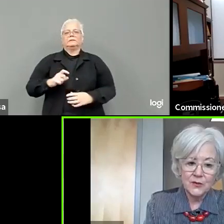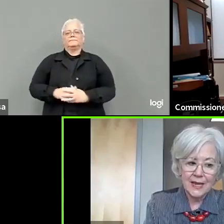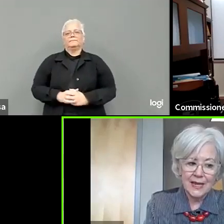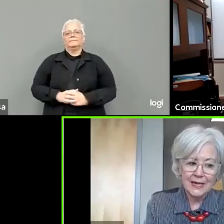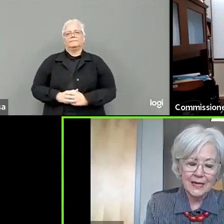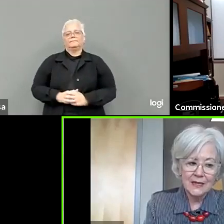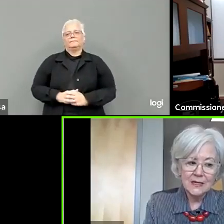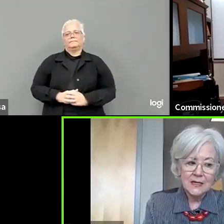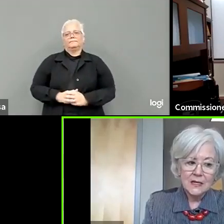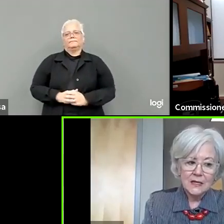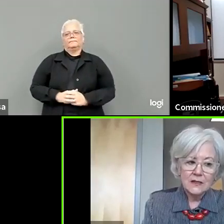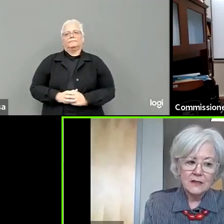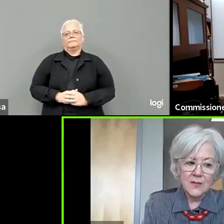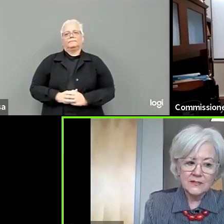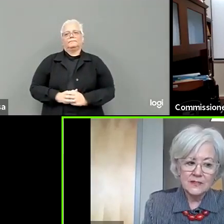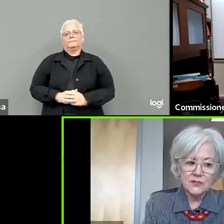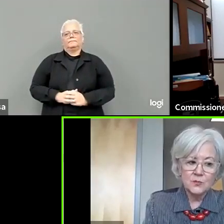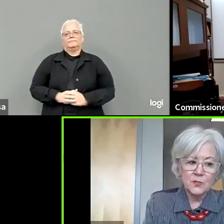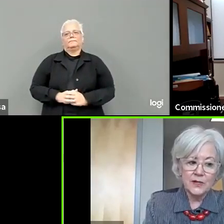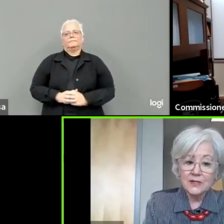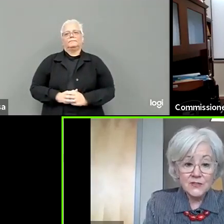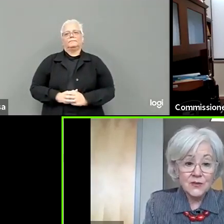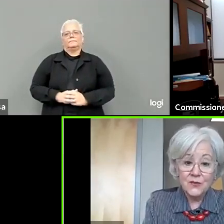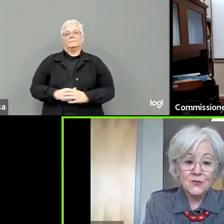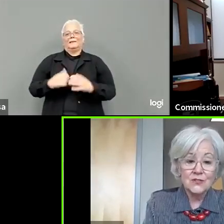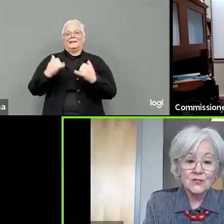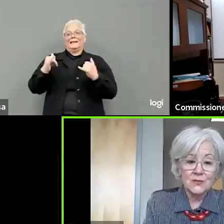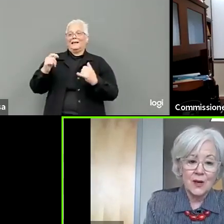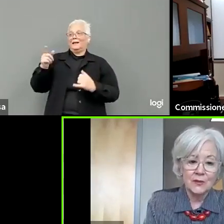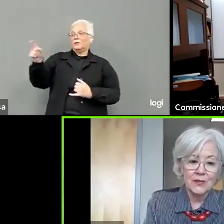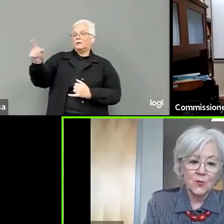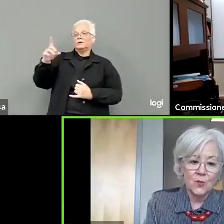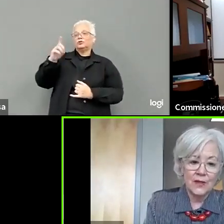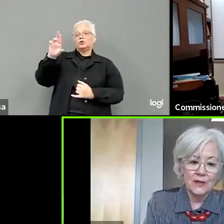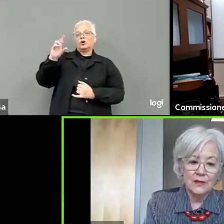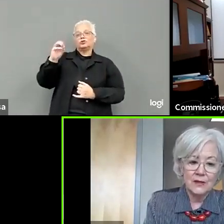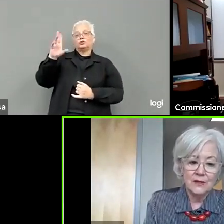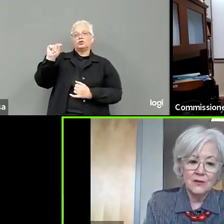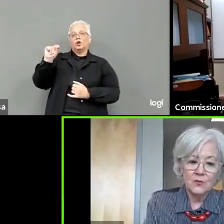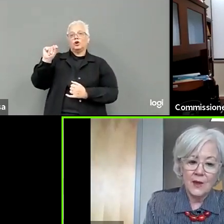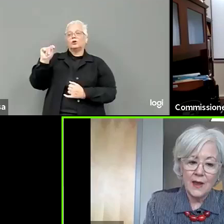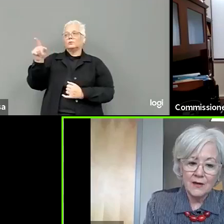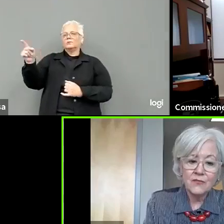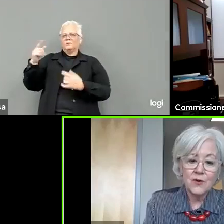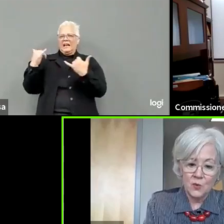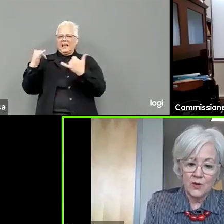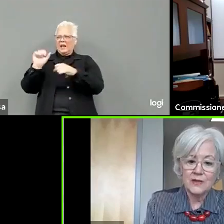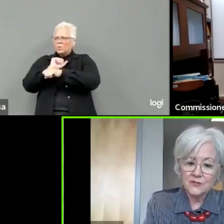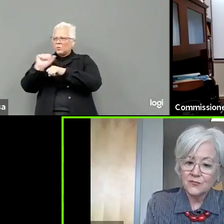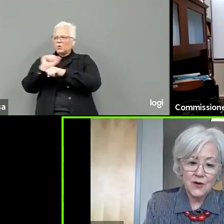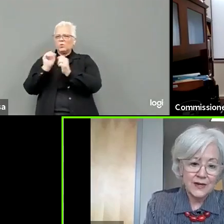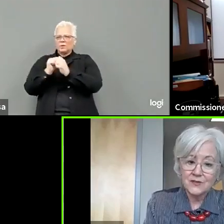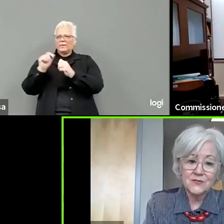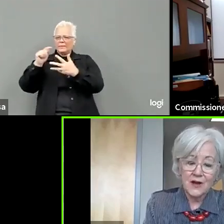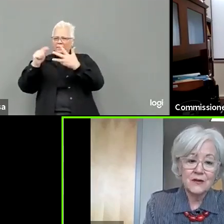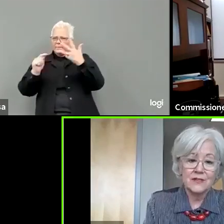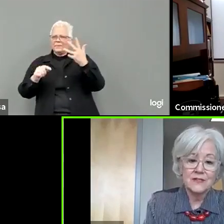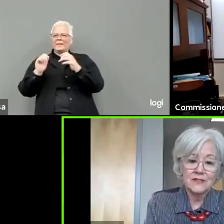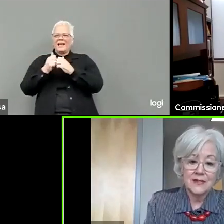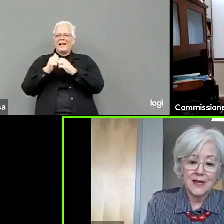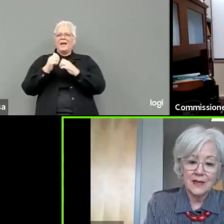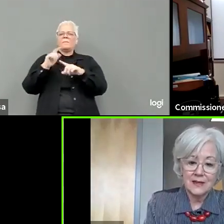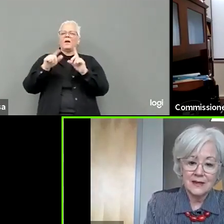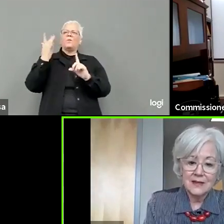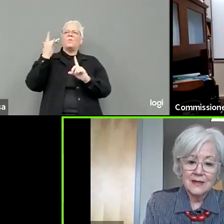of communicating the message, but it is confusing to the public when everyone is afraid of this